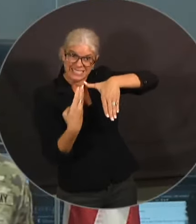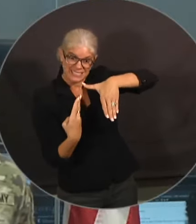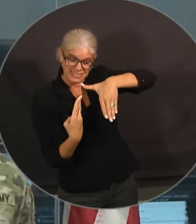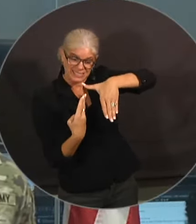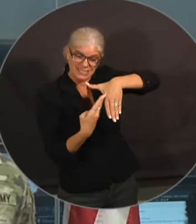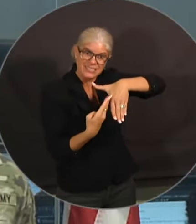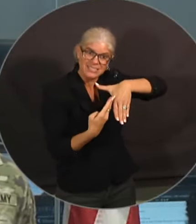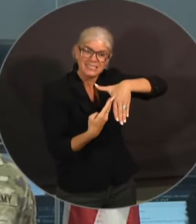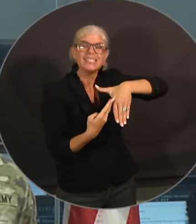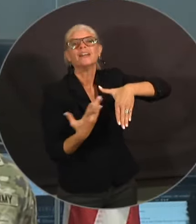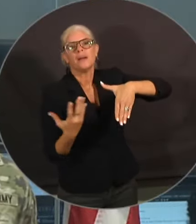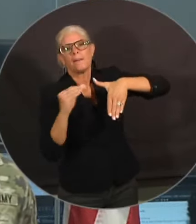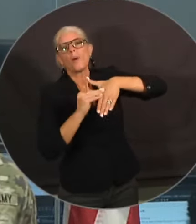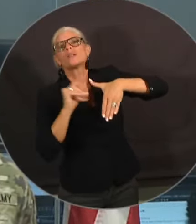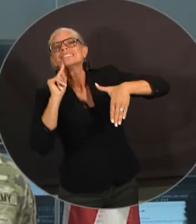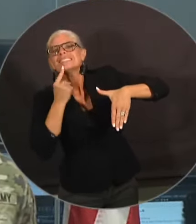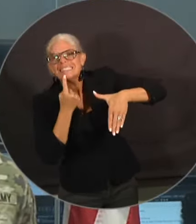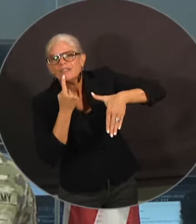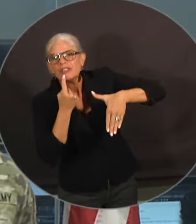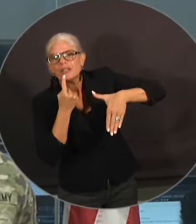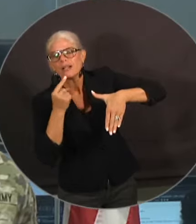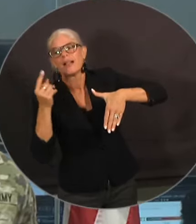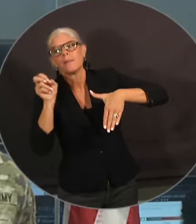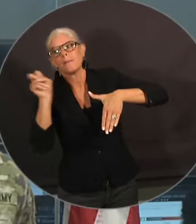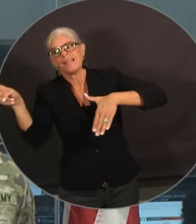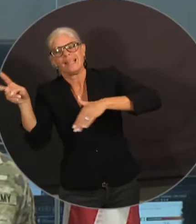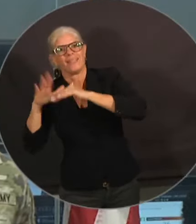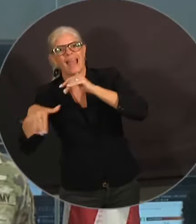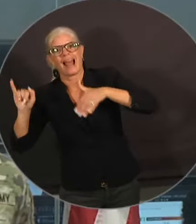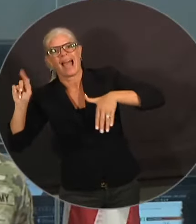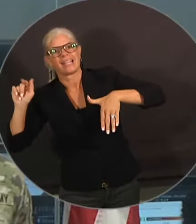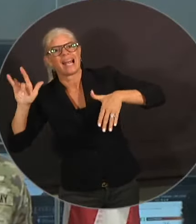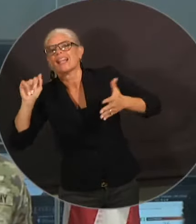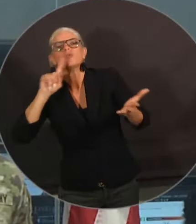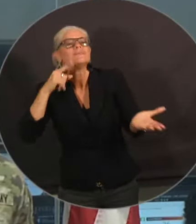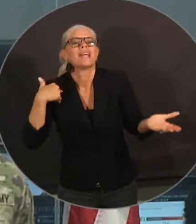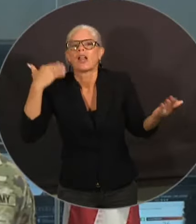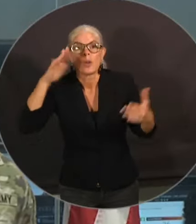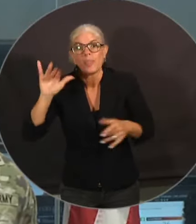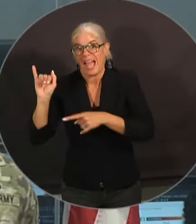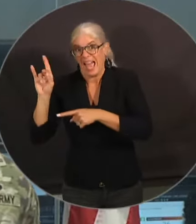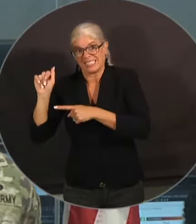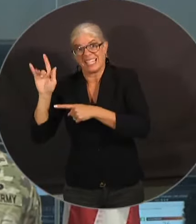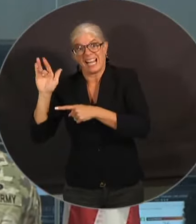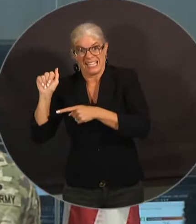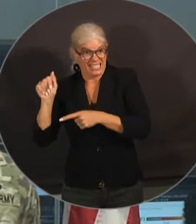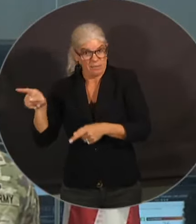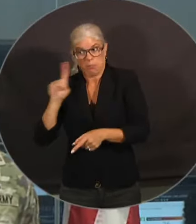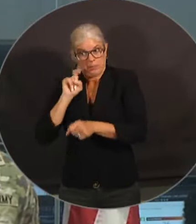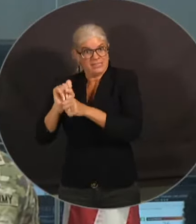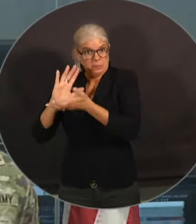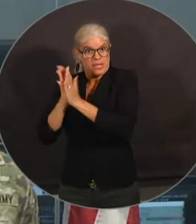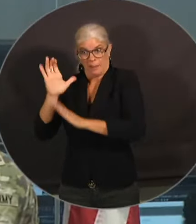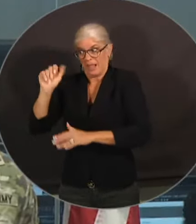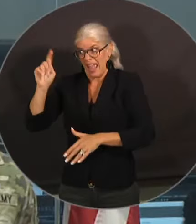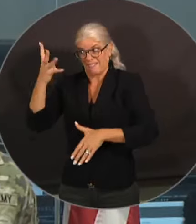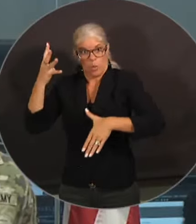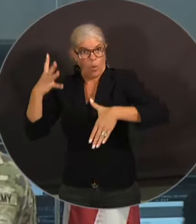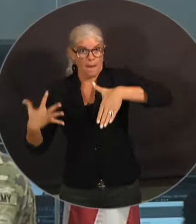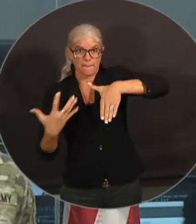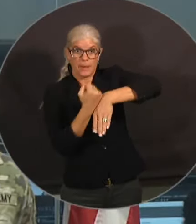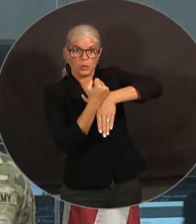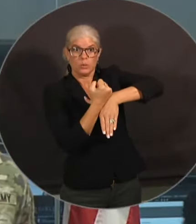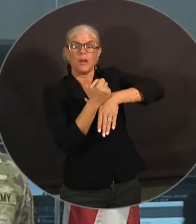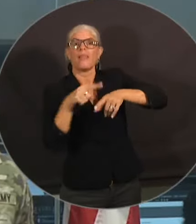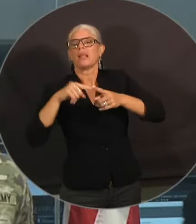it's more powerful than Idalia, maybe it's a little less. We'll see. Idalia reached Cat 4 before landfall, and then it receded to a Cat 3 when it